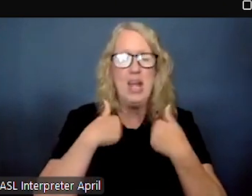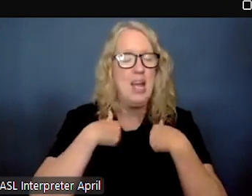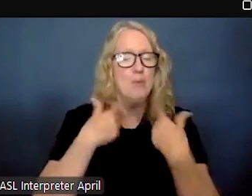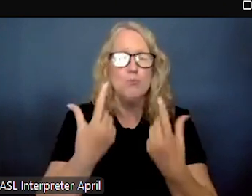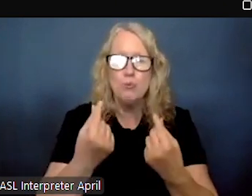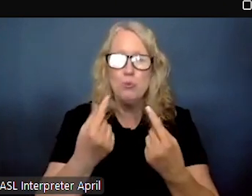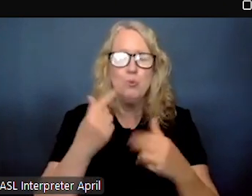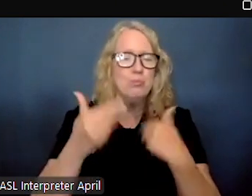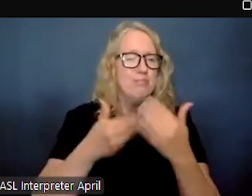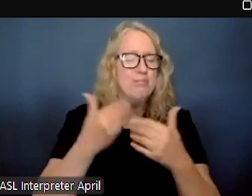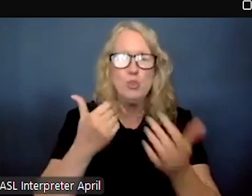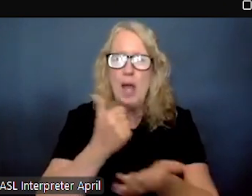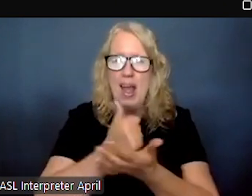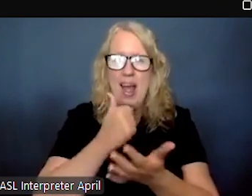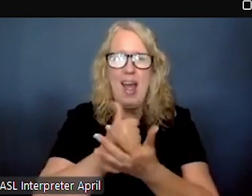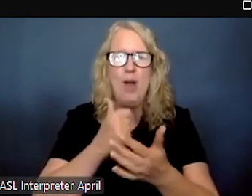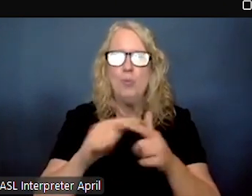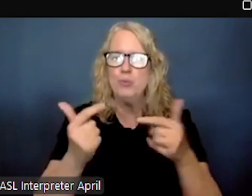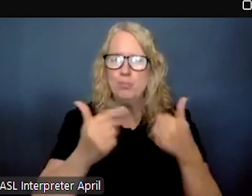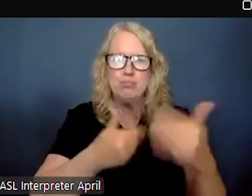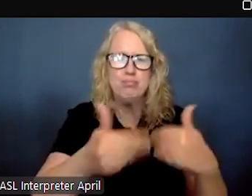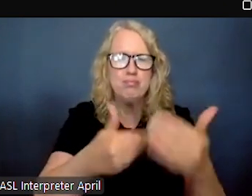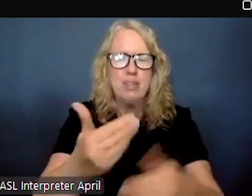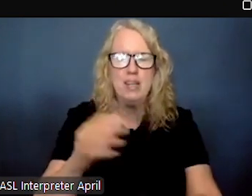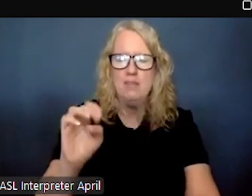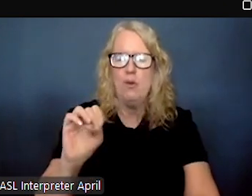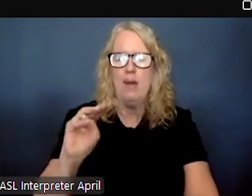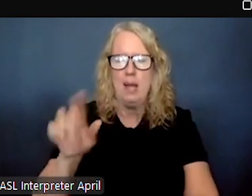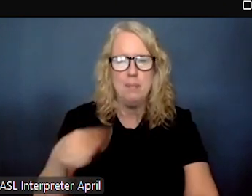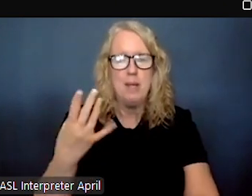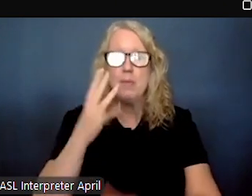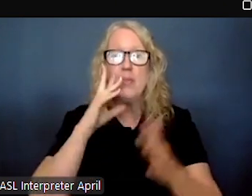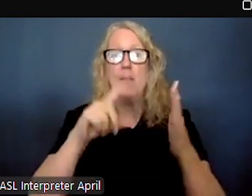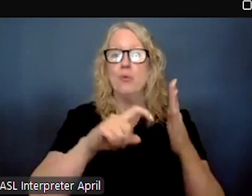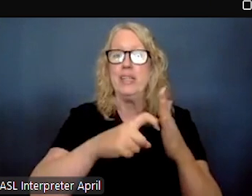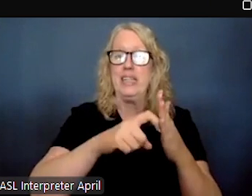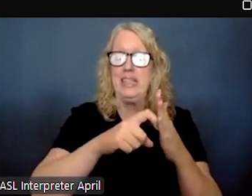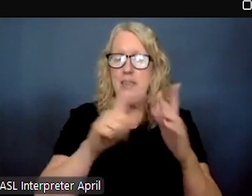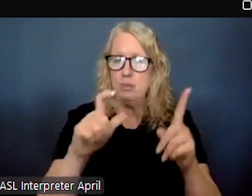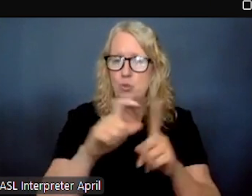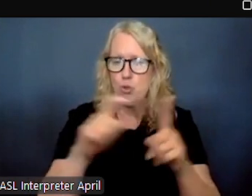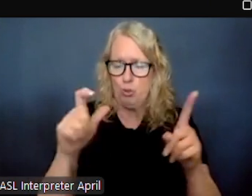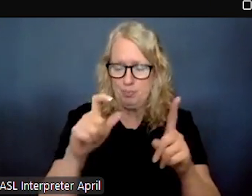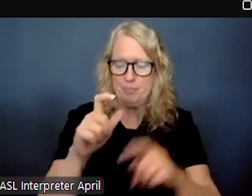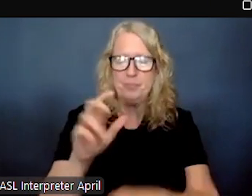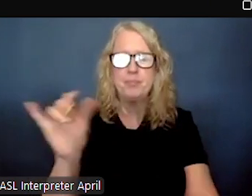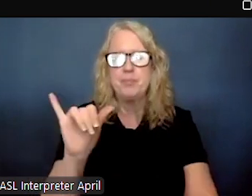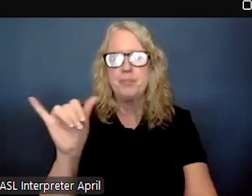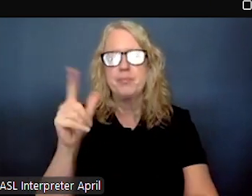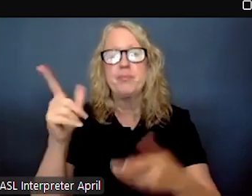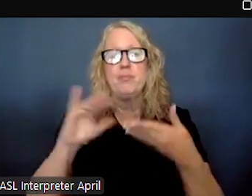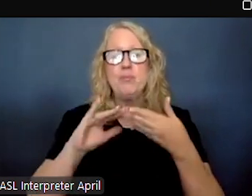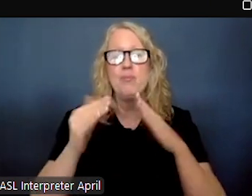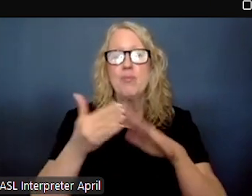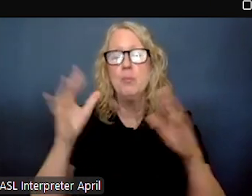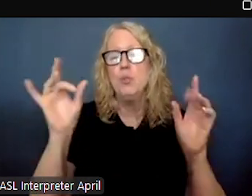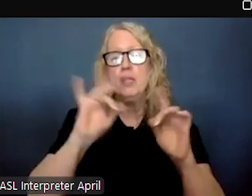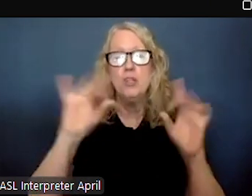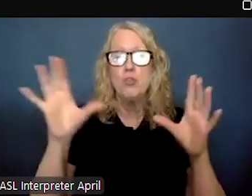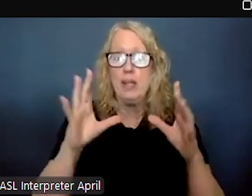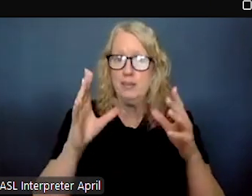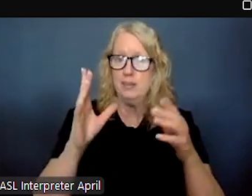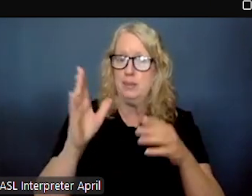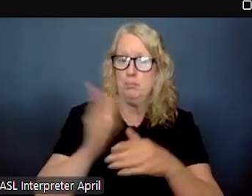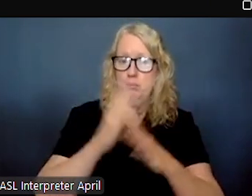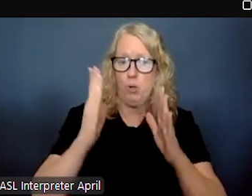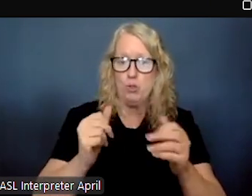can to light the fire under empath, because the key term, and we also heard it with the community crisis partners who spoke